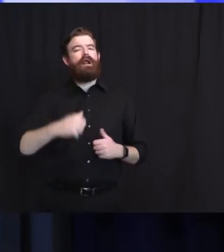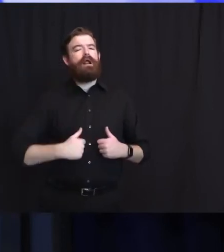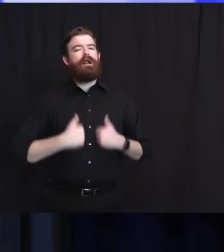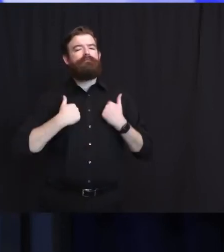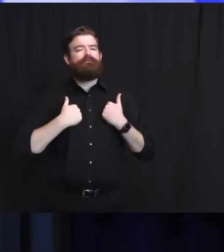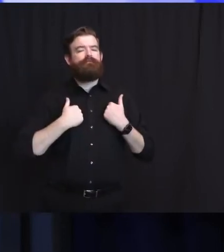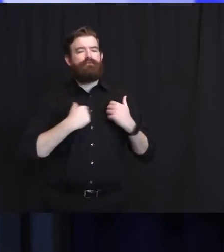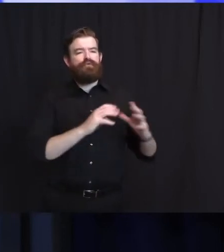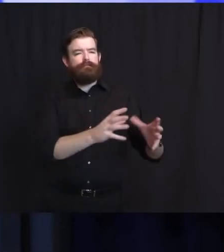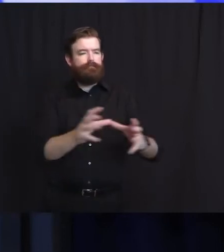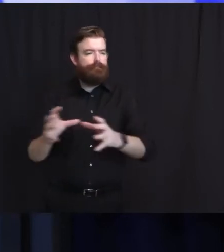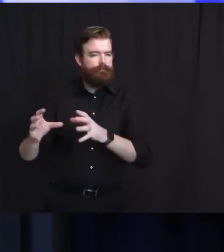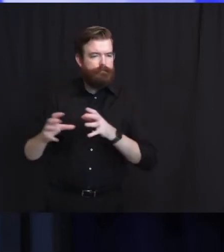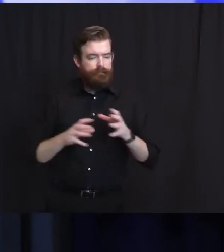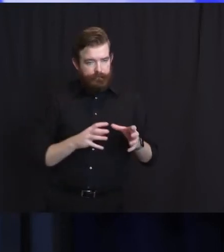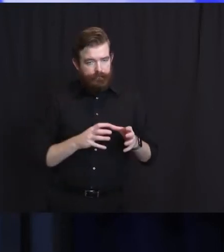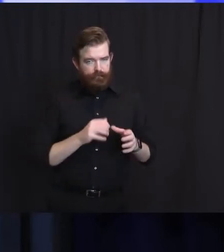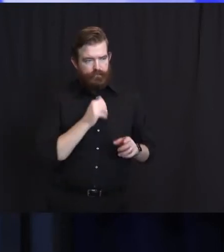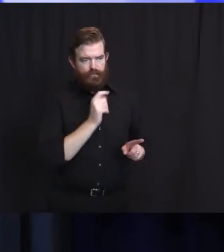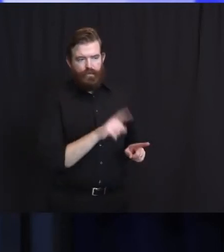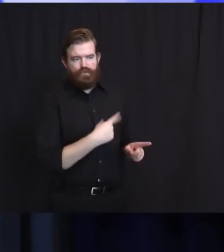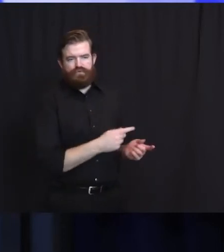began advocating to get as many of these